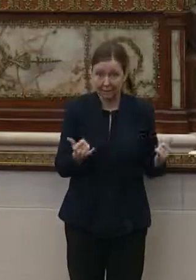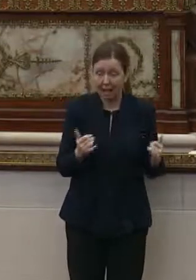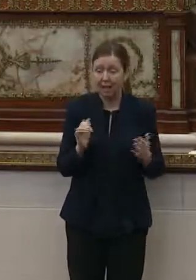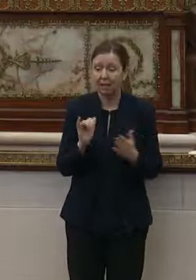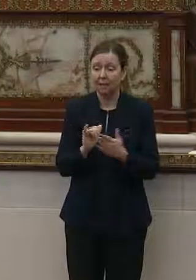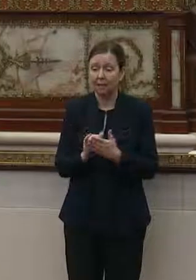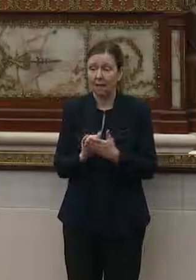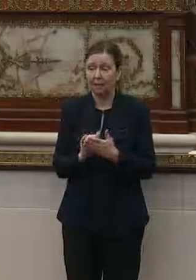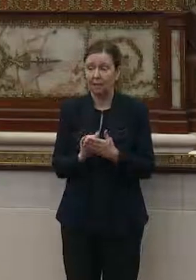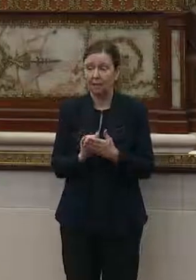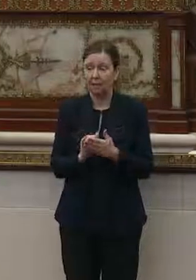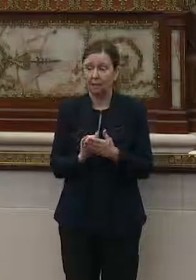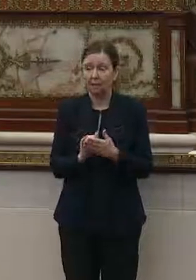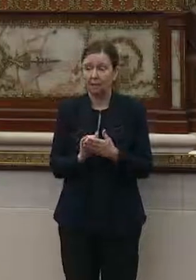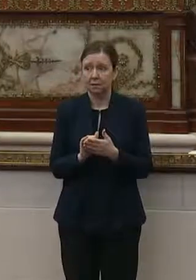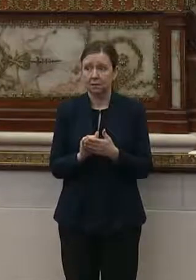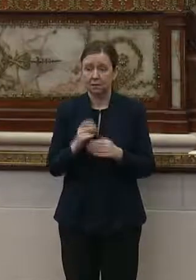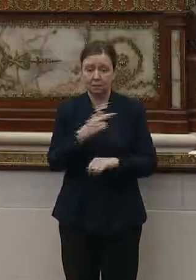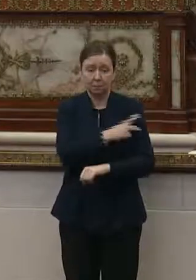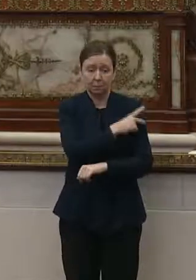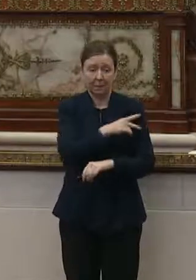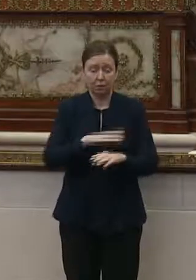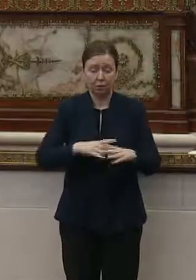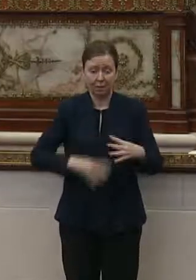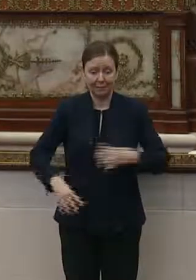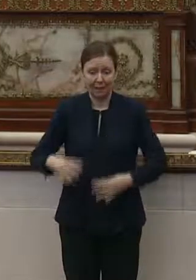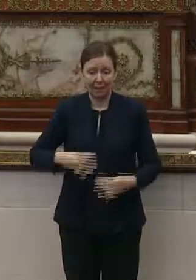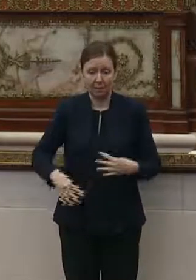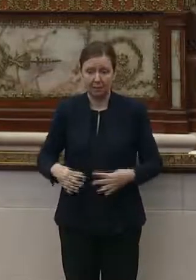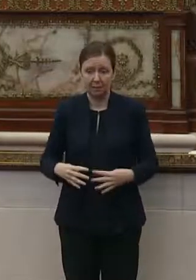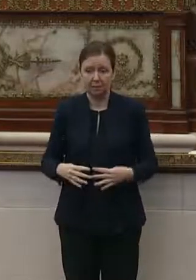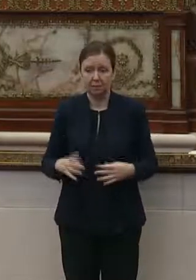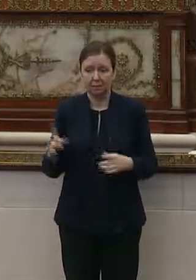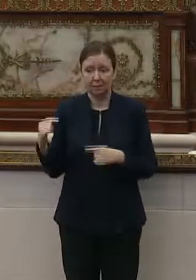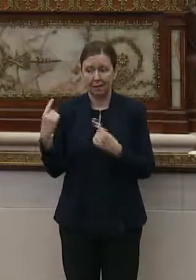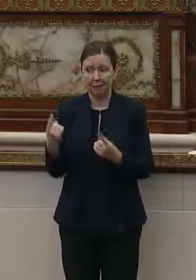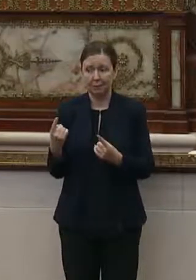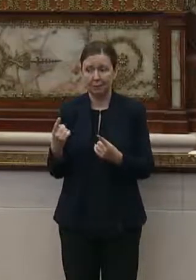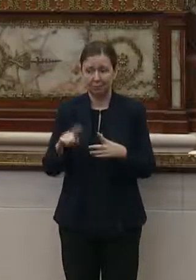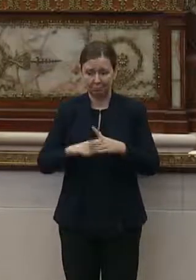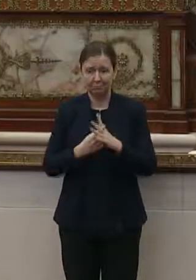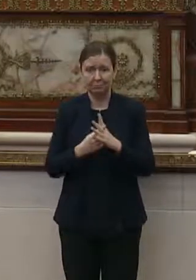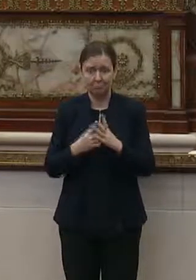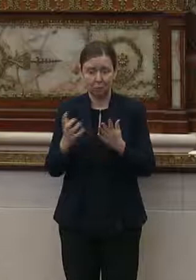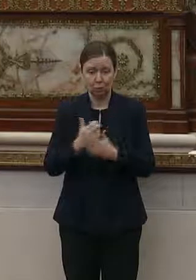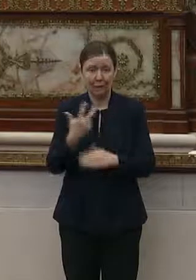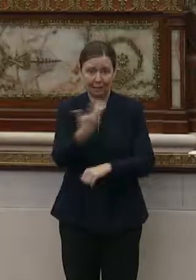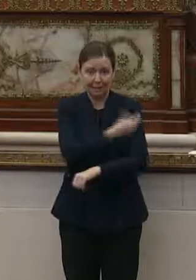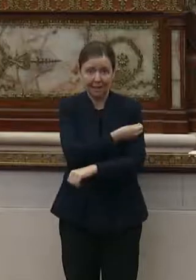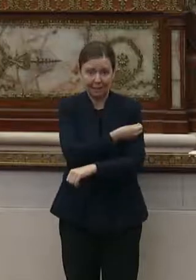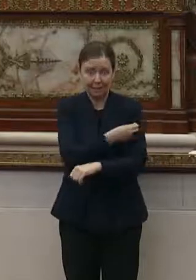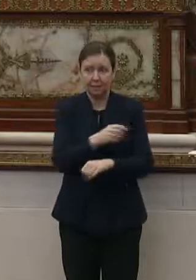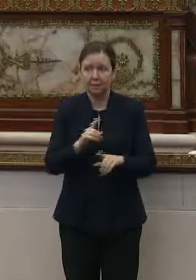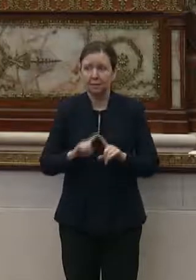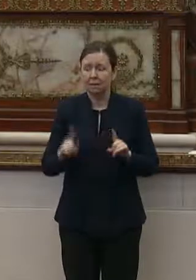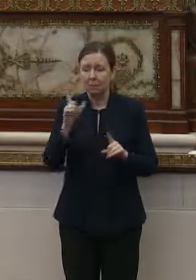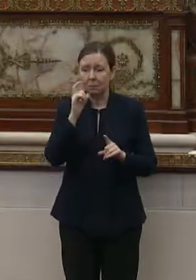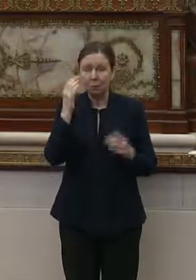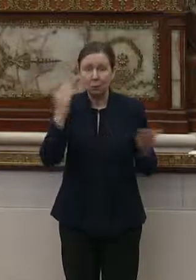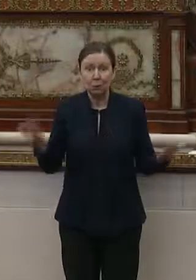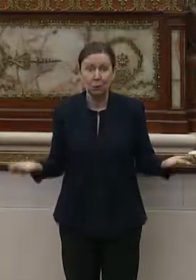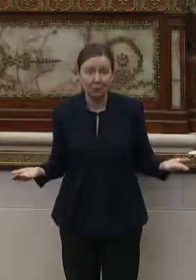that, patients on dialysis have been begun to receive the vaccine. Well, who